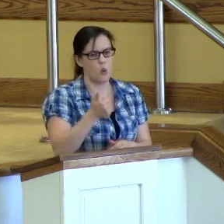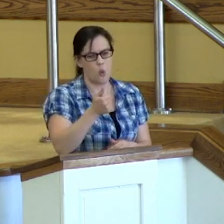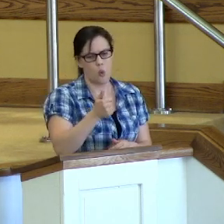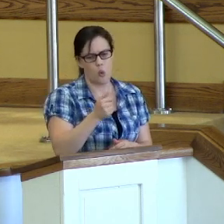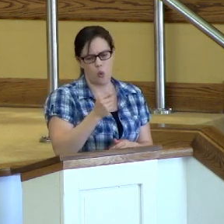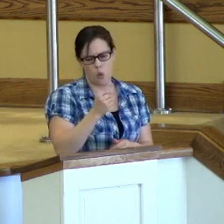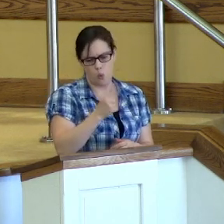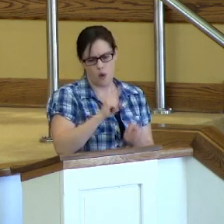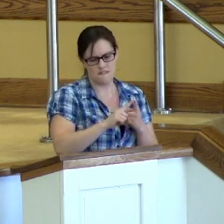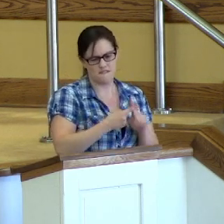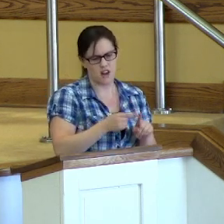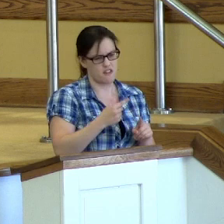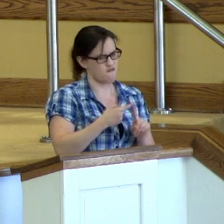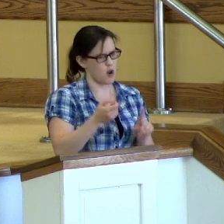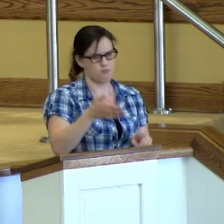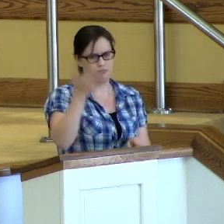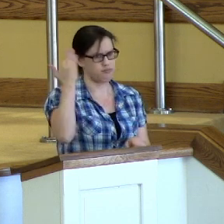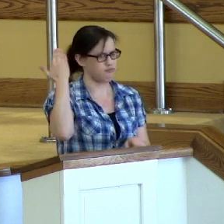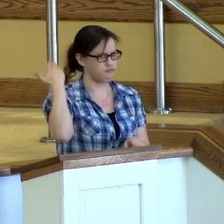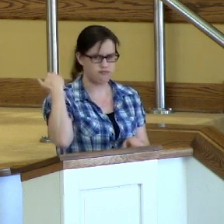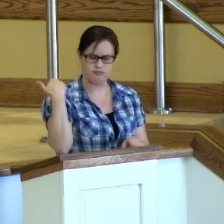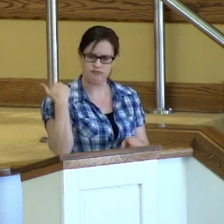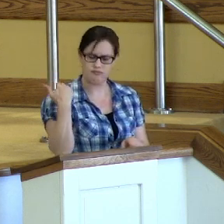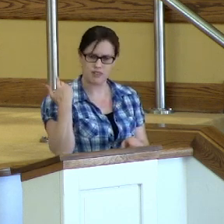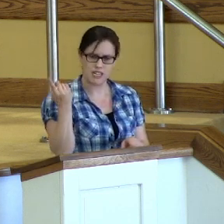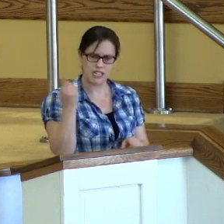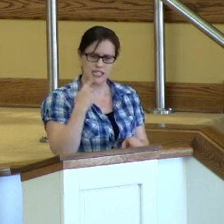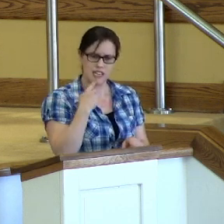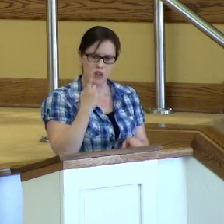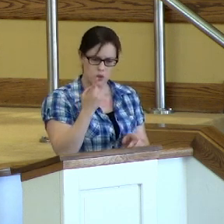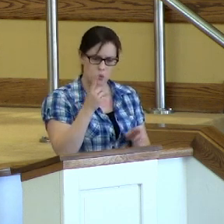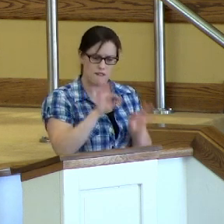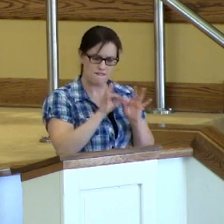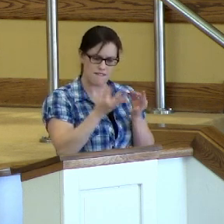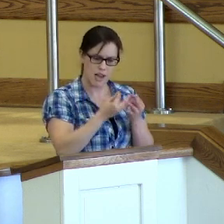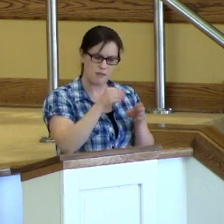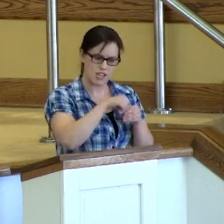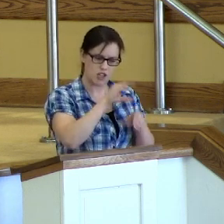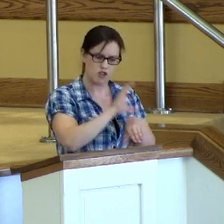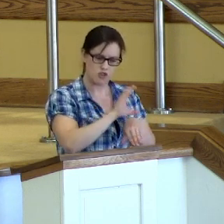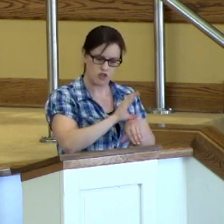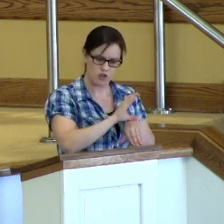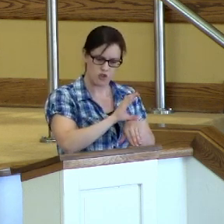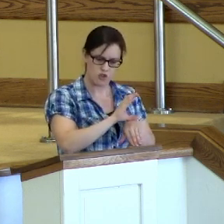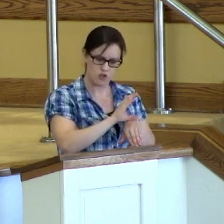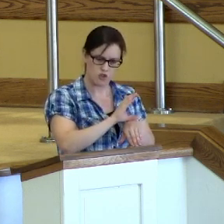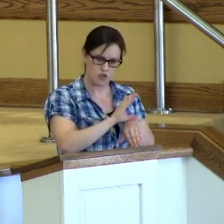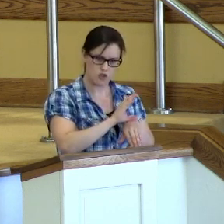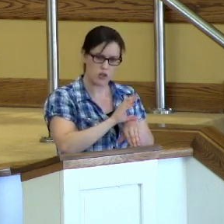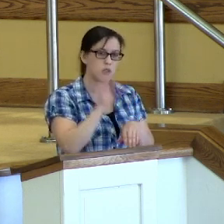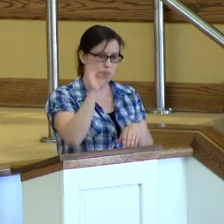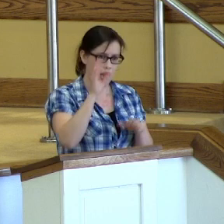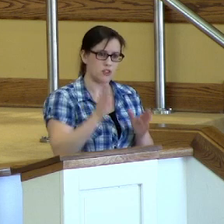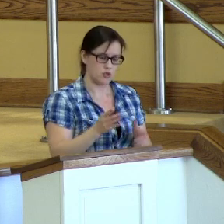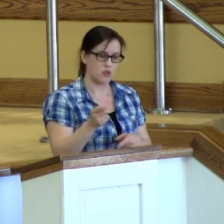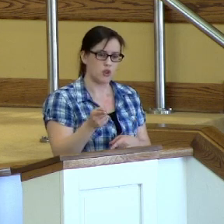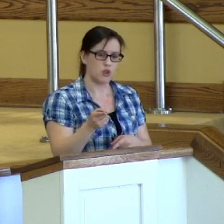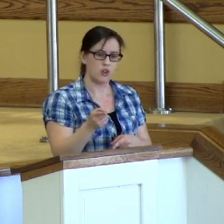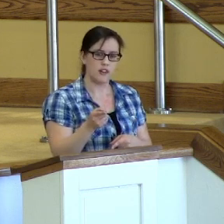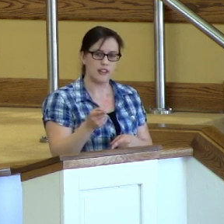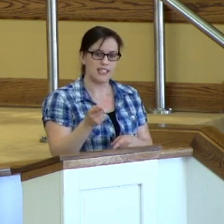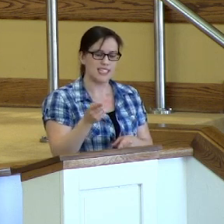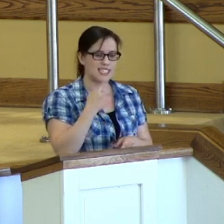he was saying that there was a family in his church. This was a guy that was an evangelist, and he said, I